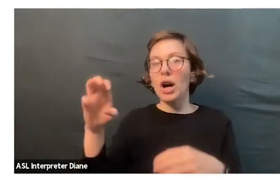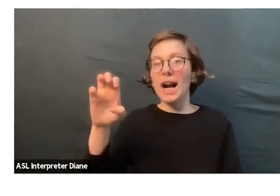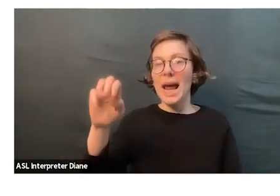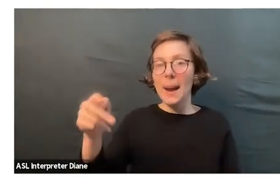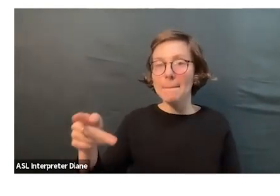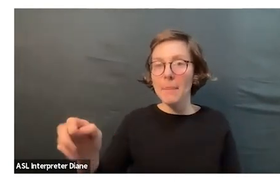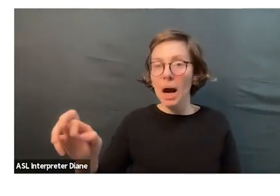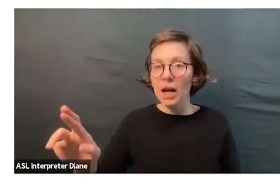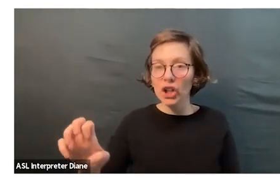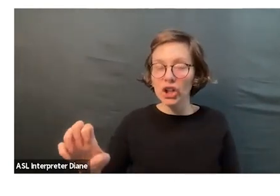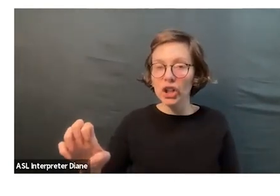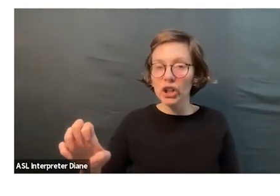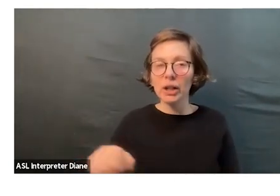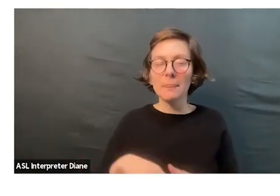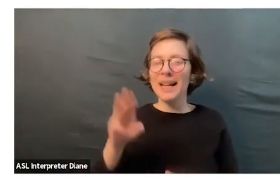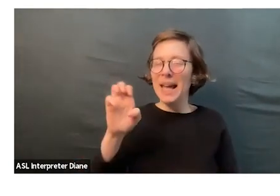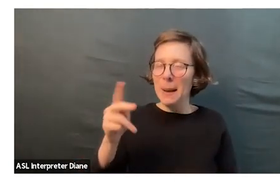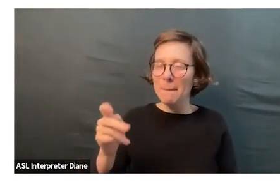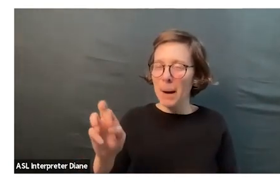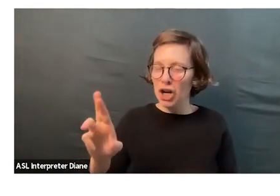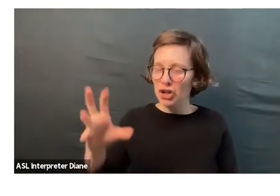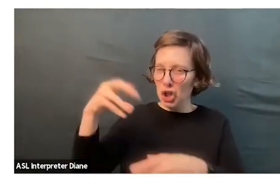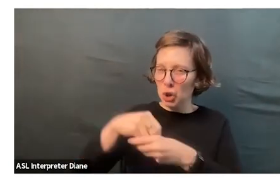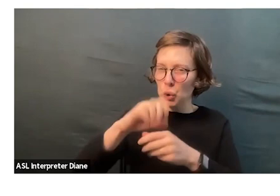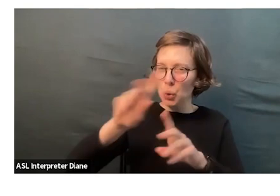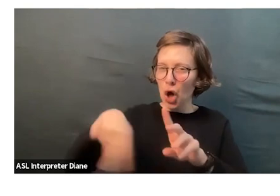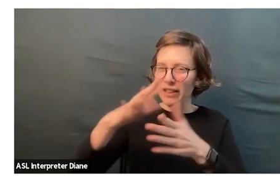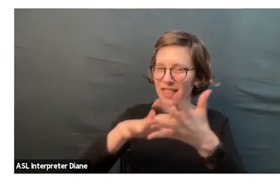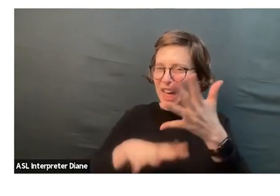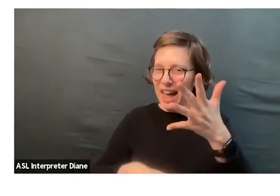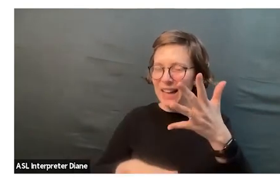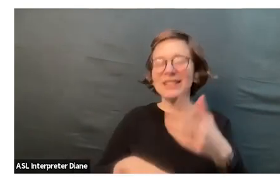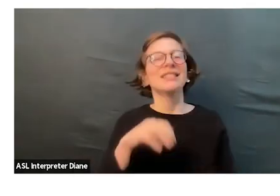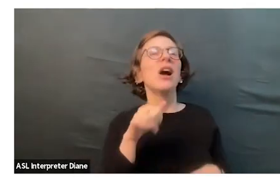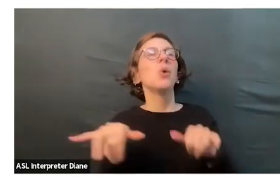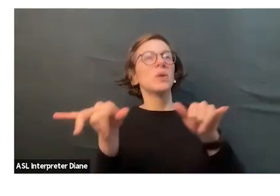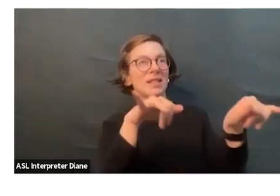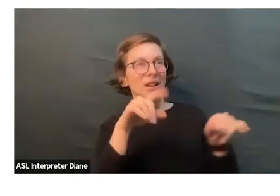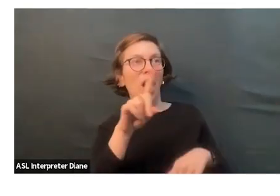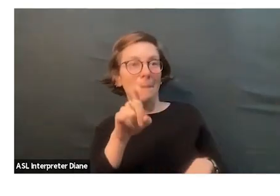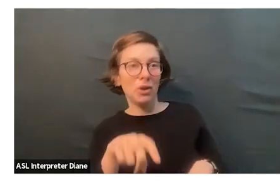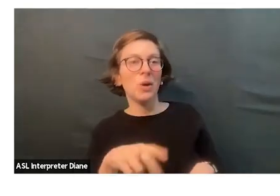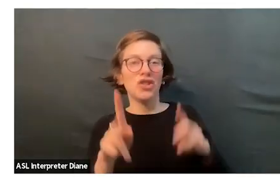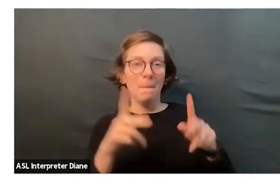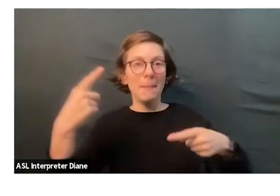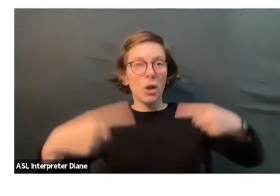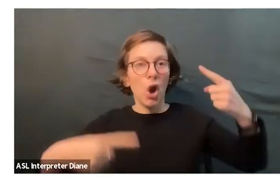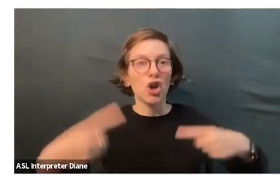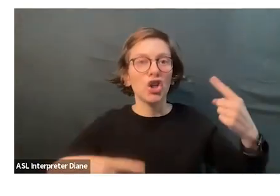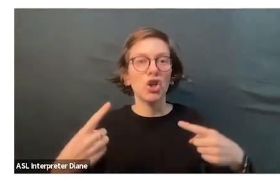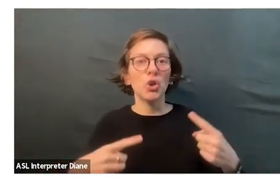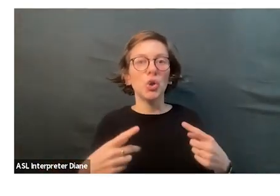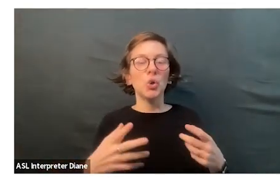other? That's a great question. So in the Manifest Destiny was a form of Manifest Orientalism in a